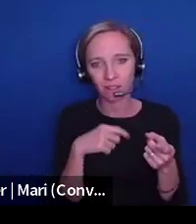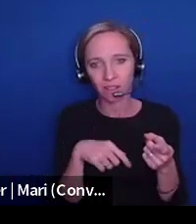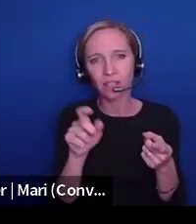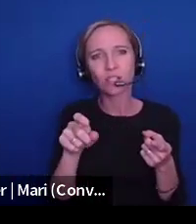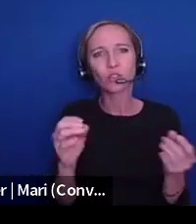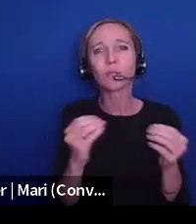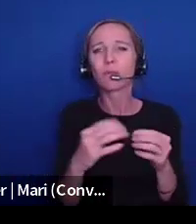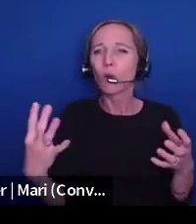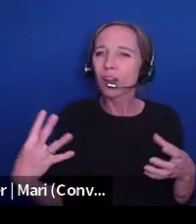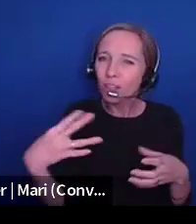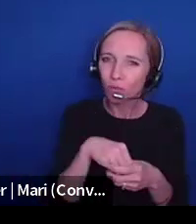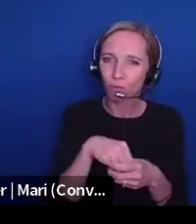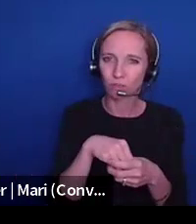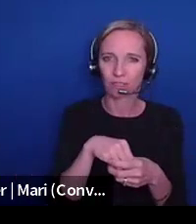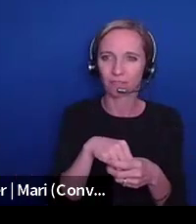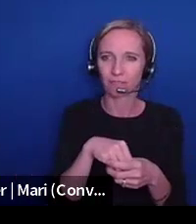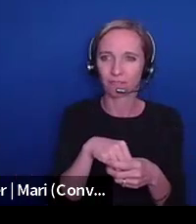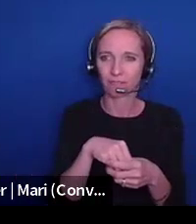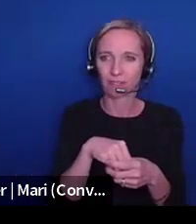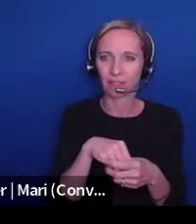should be more inclusive